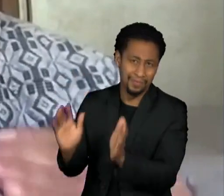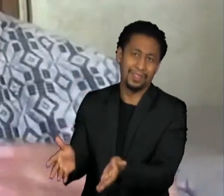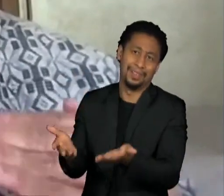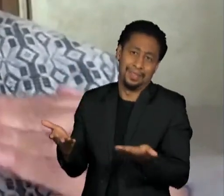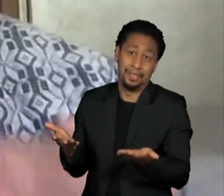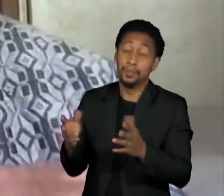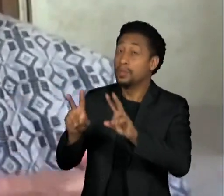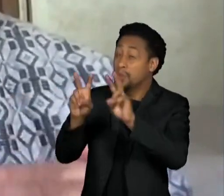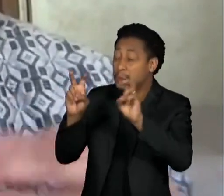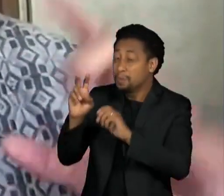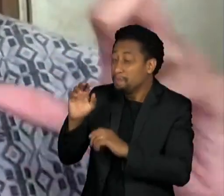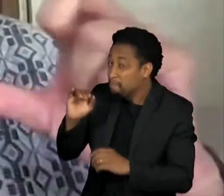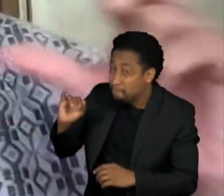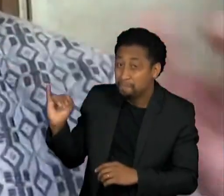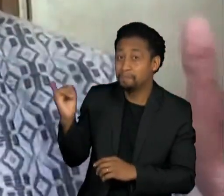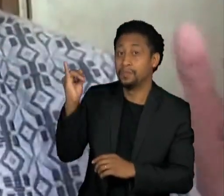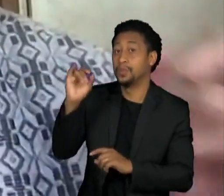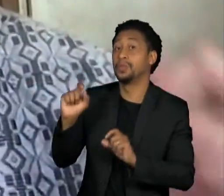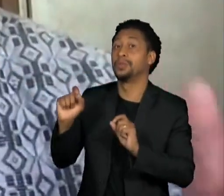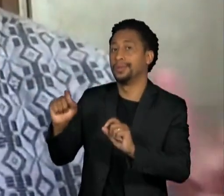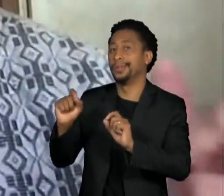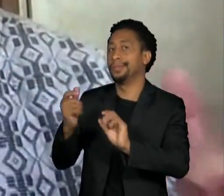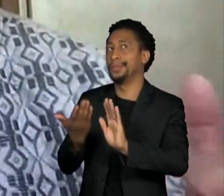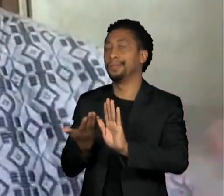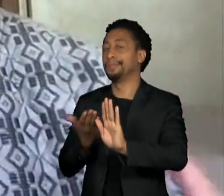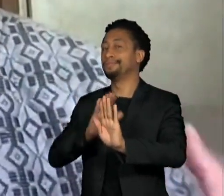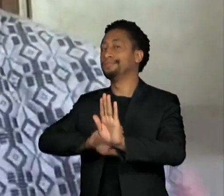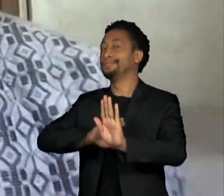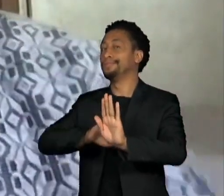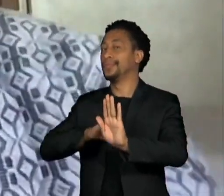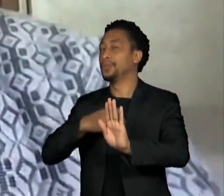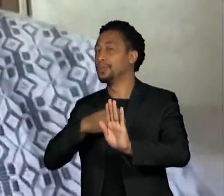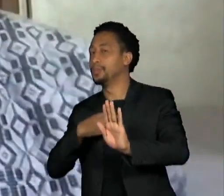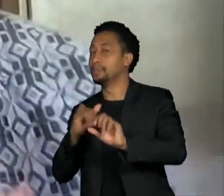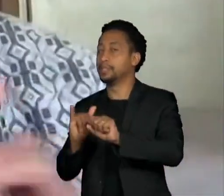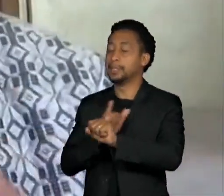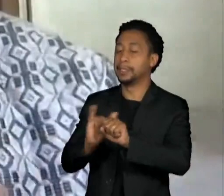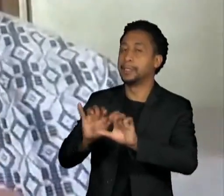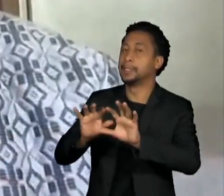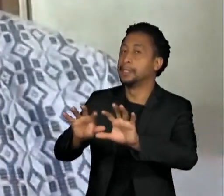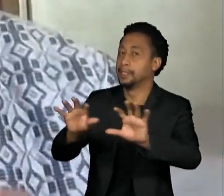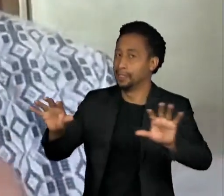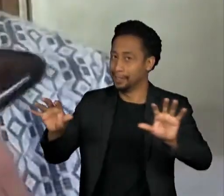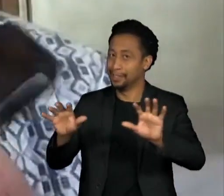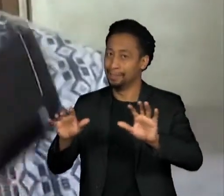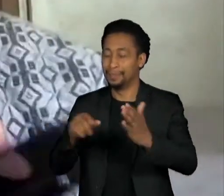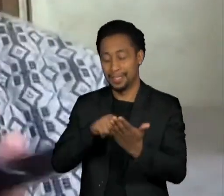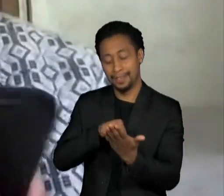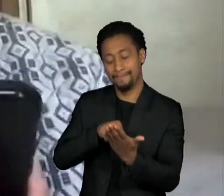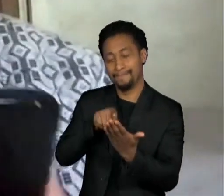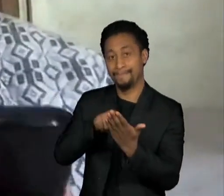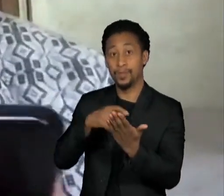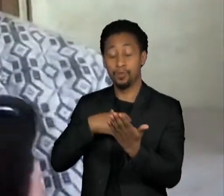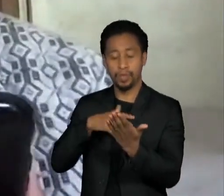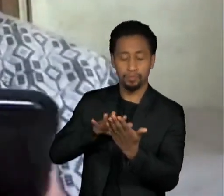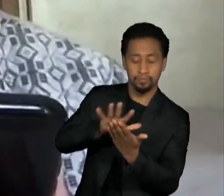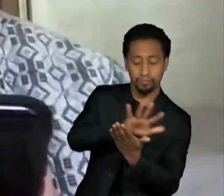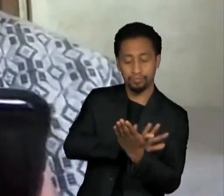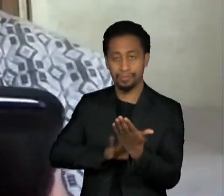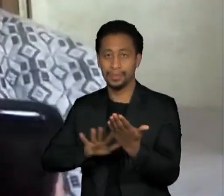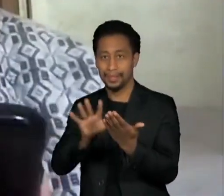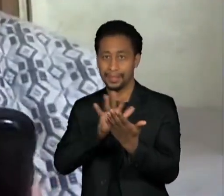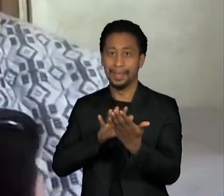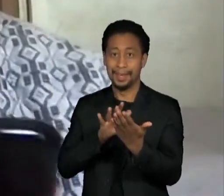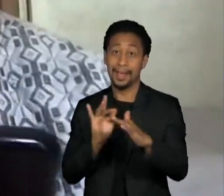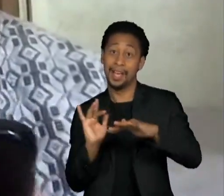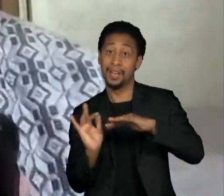It is systematic in approach in the design of these social media platforms that are meant to keep you